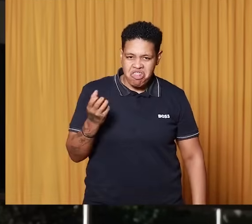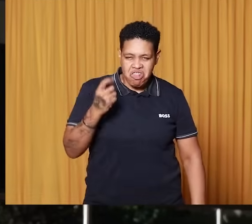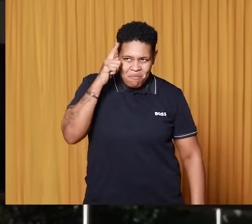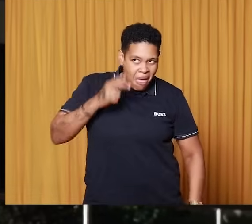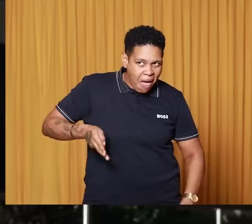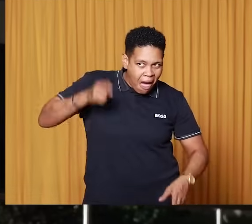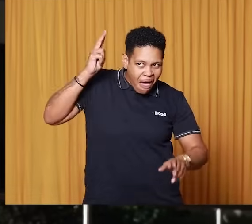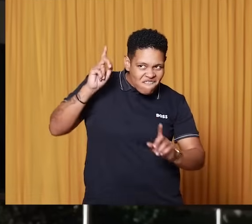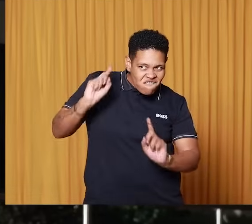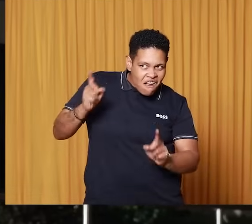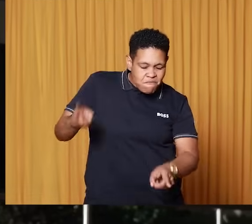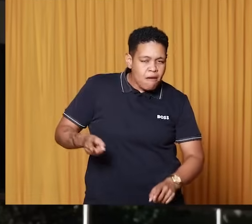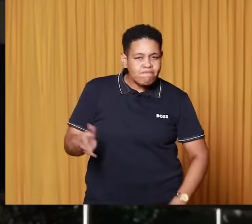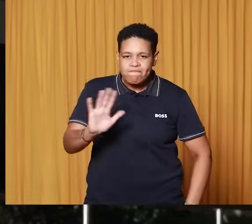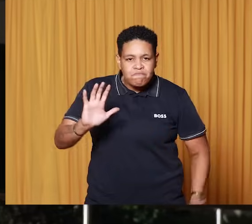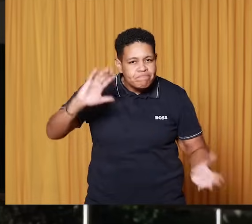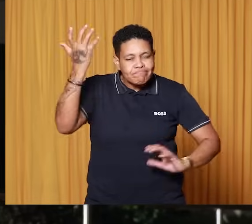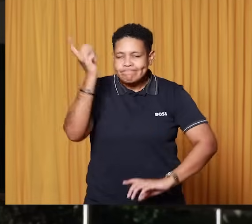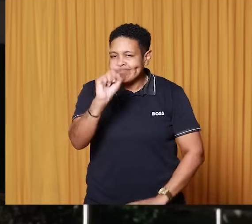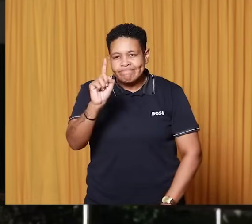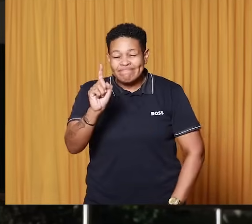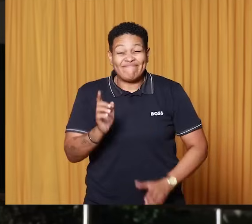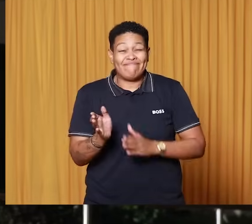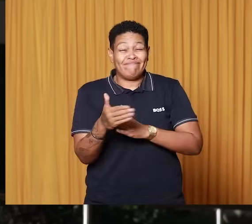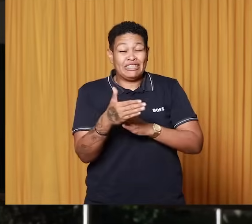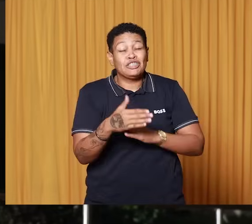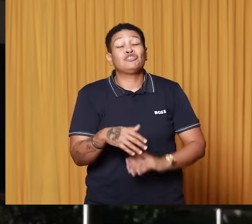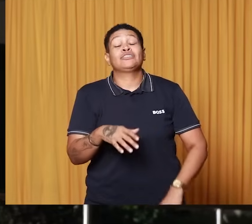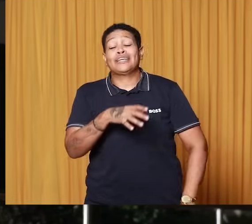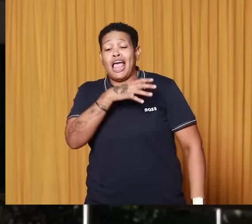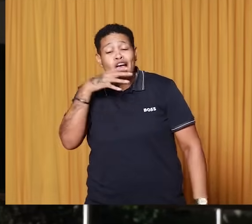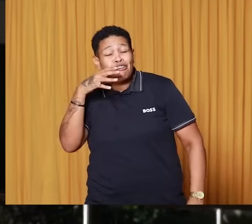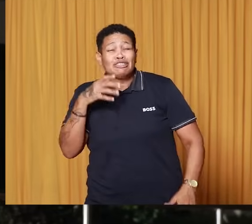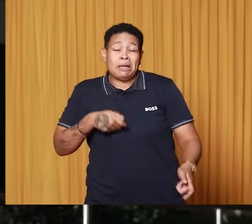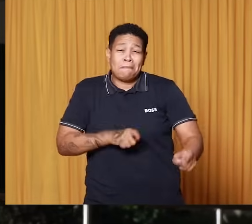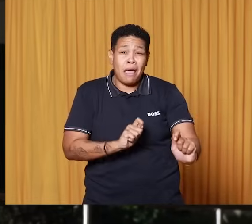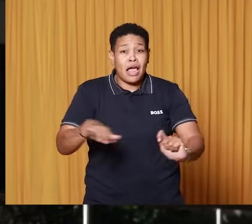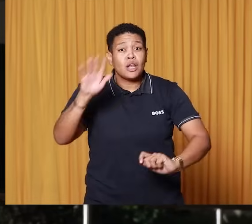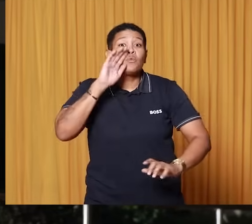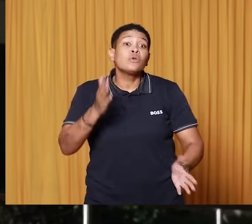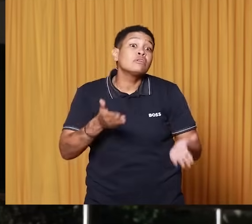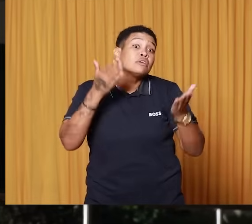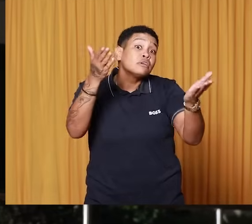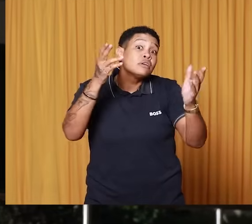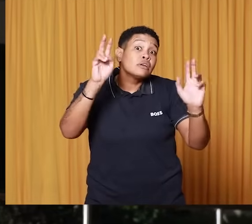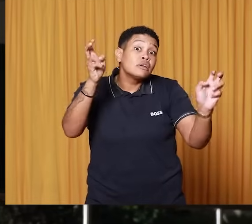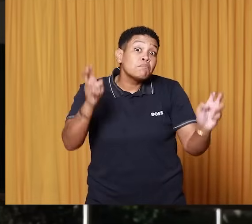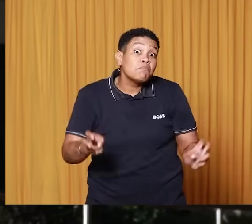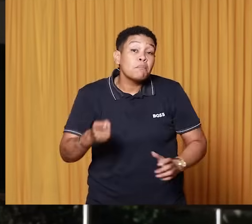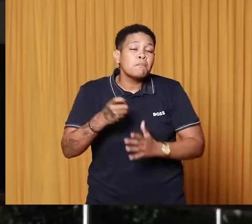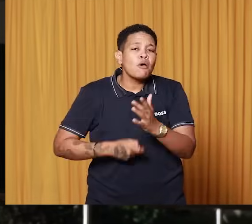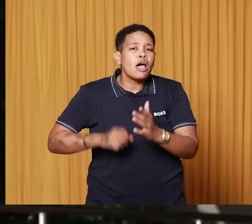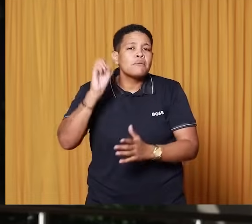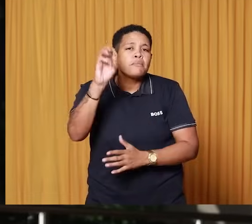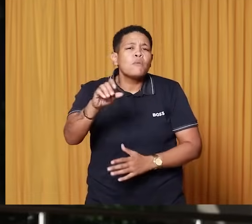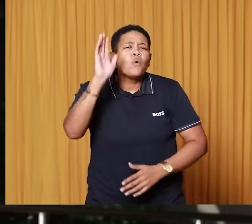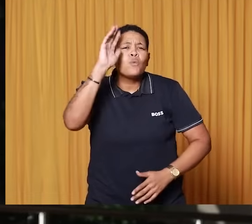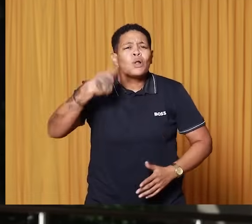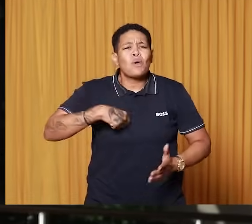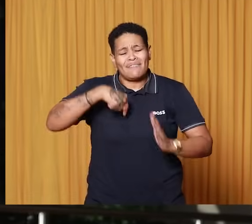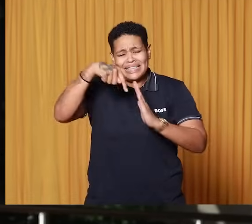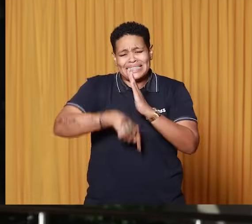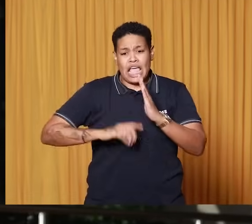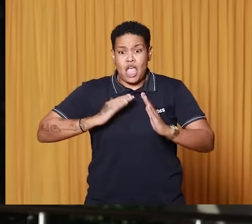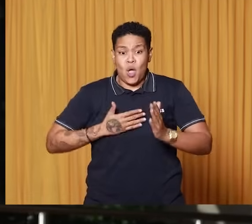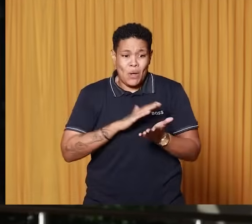disaster. The Ministry of Agriculture, Fisheries and Mining will be issuing a recommended price list for all market produce. We have